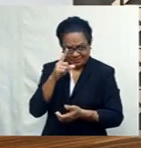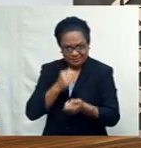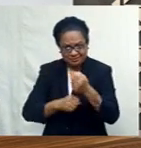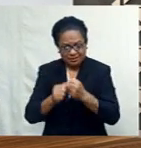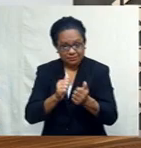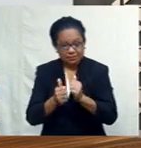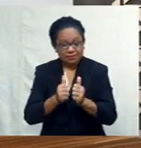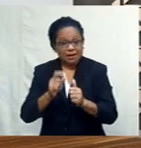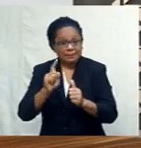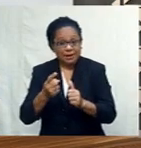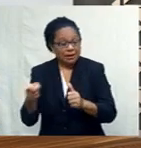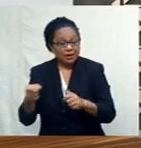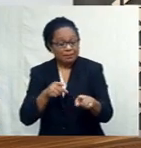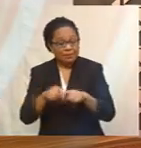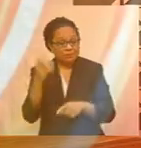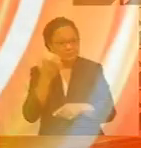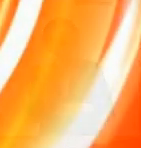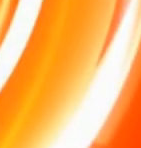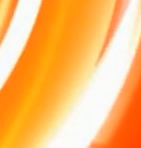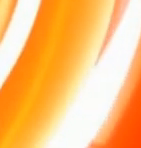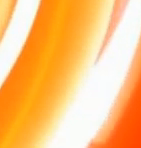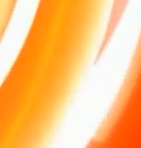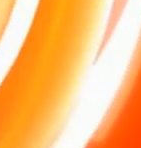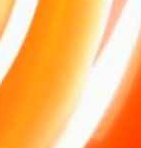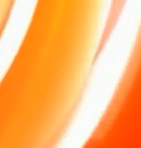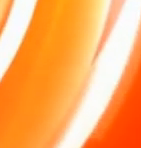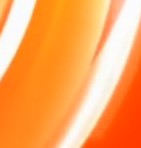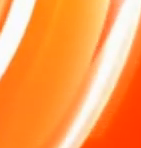the most dangerous around.